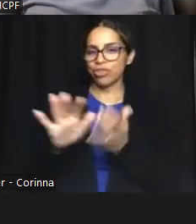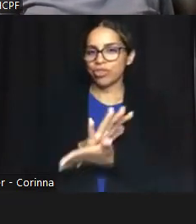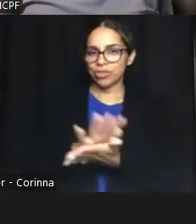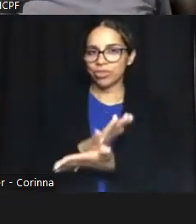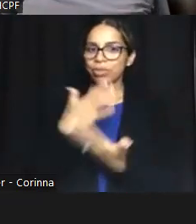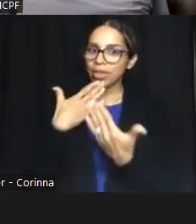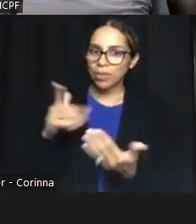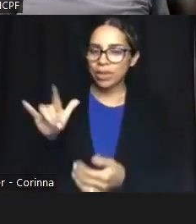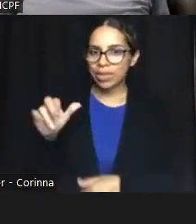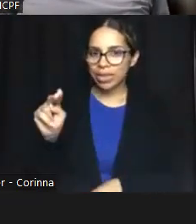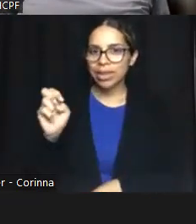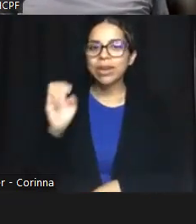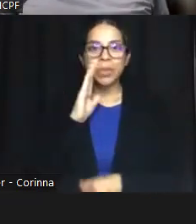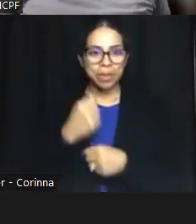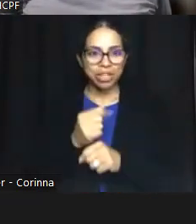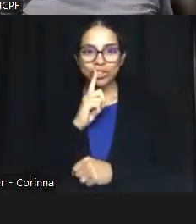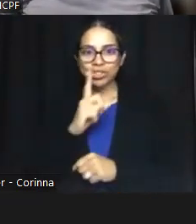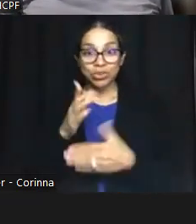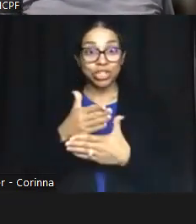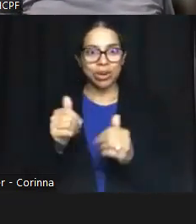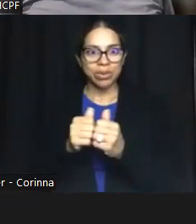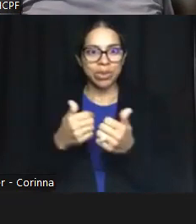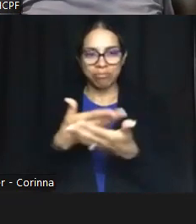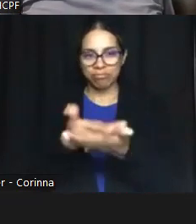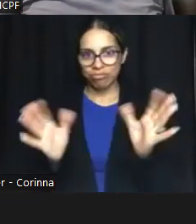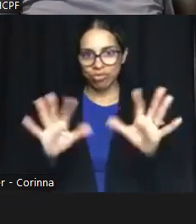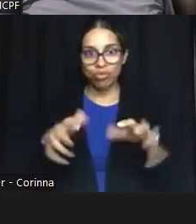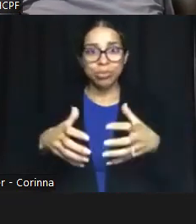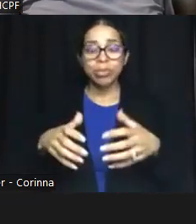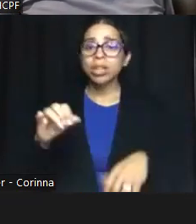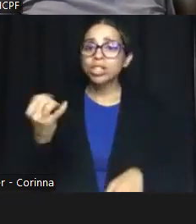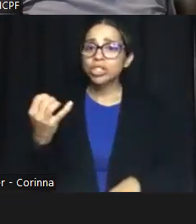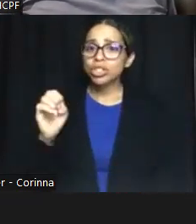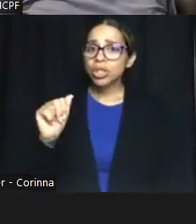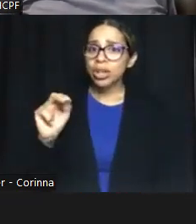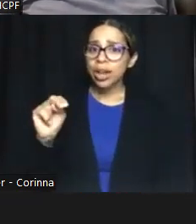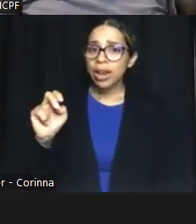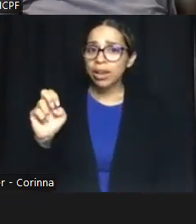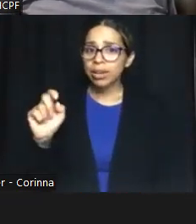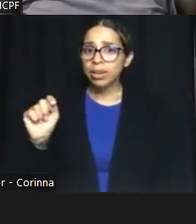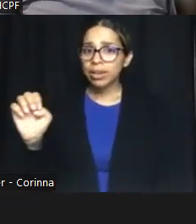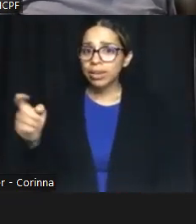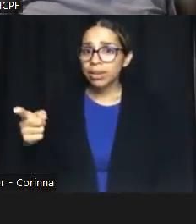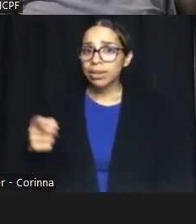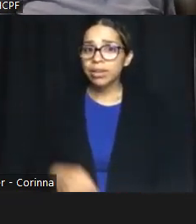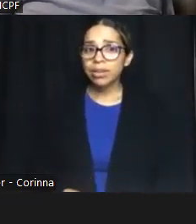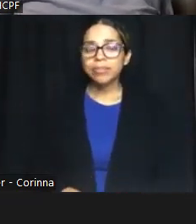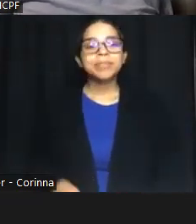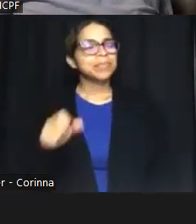that information. And Jeanette, you had your hand up. Yes, thank